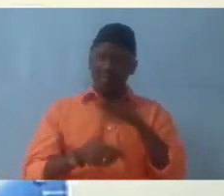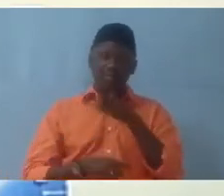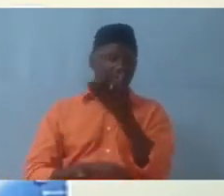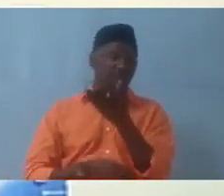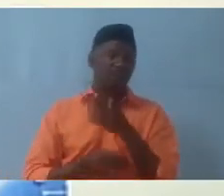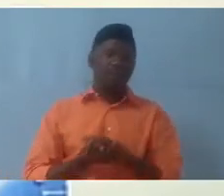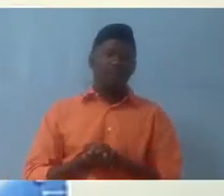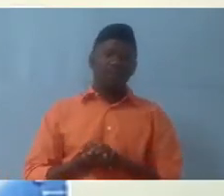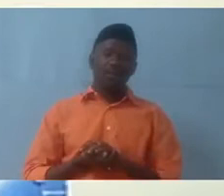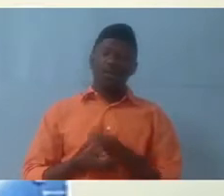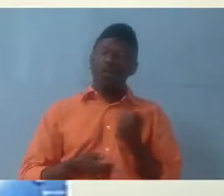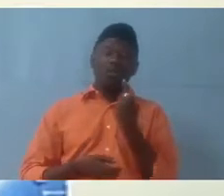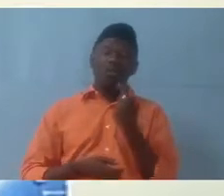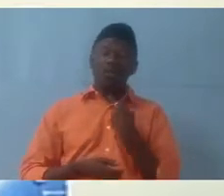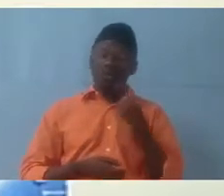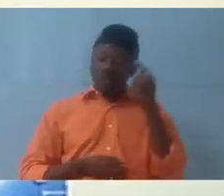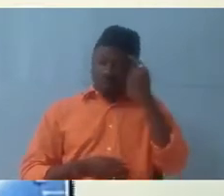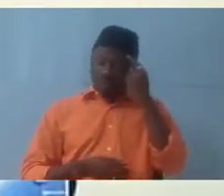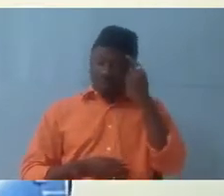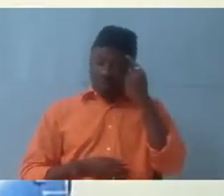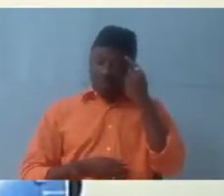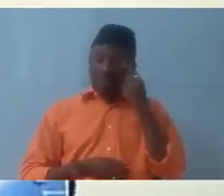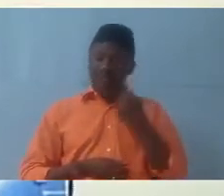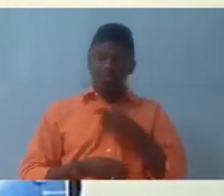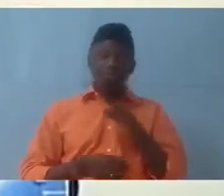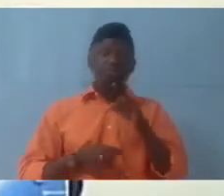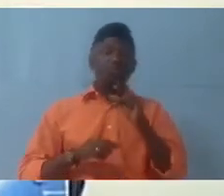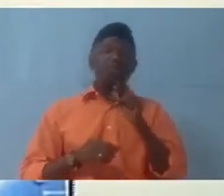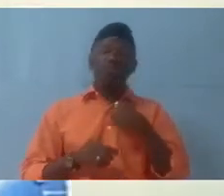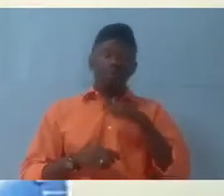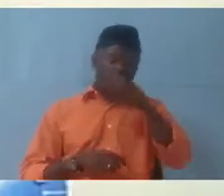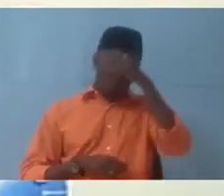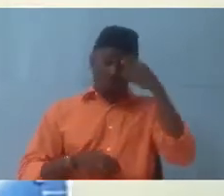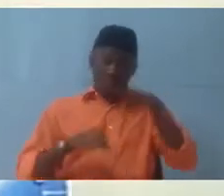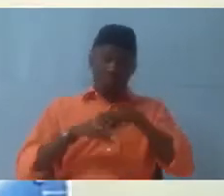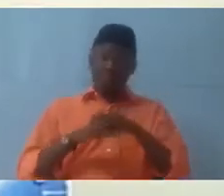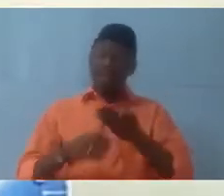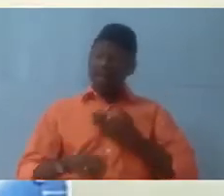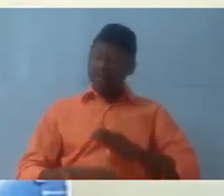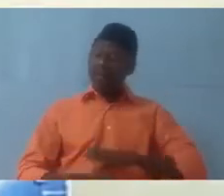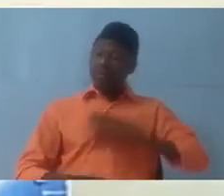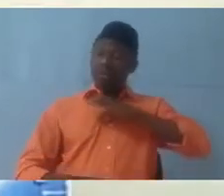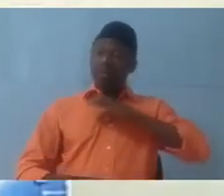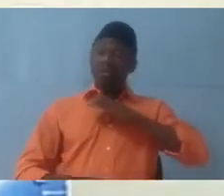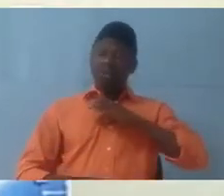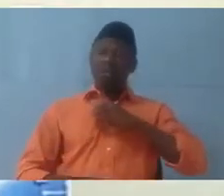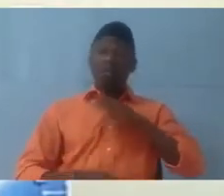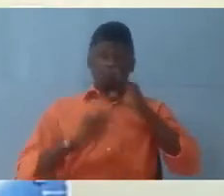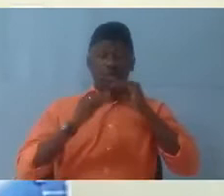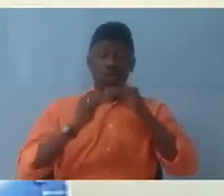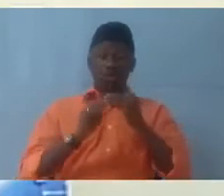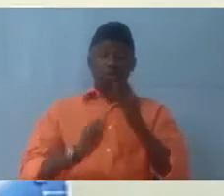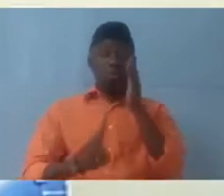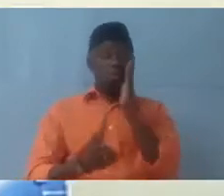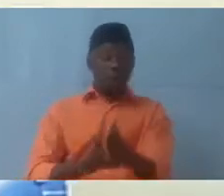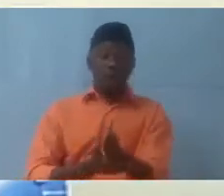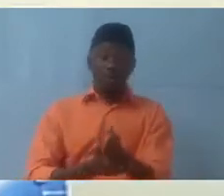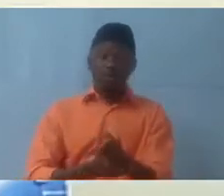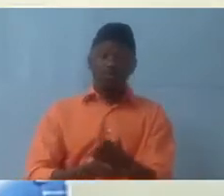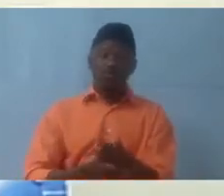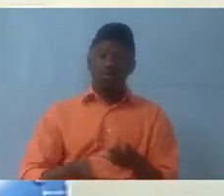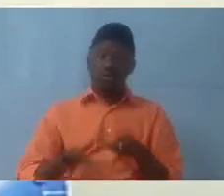I was just impressed with the fact that there were some of my colleagues who were really brave and really courageous in speaking truth to